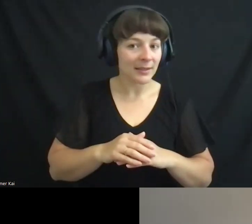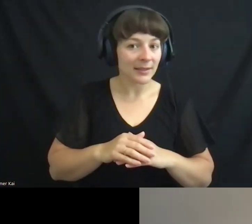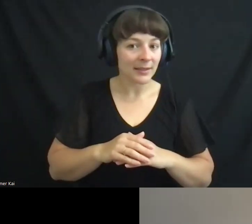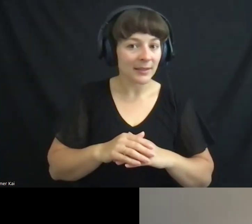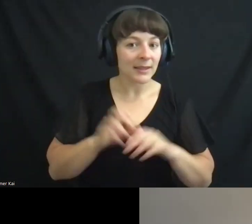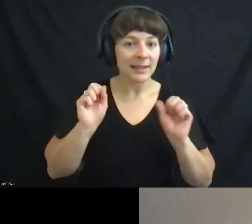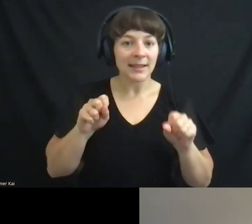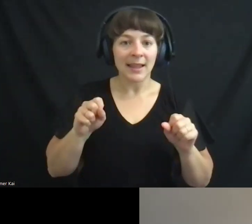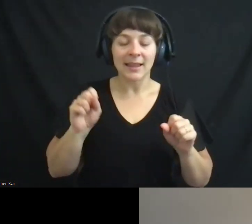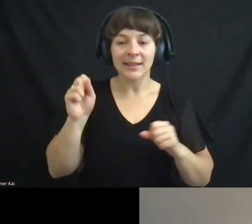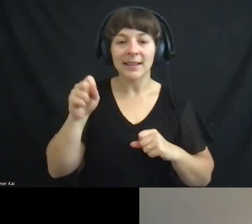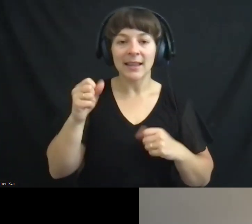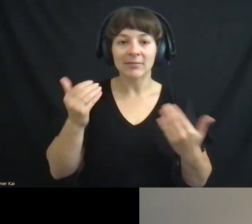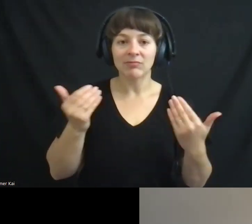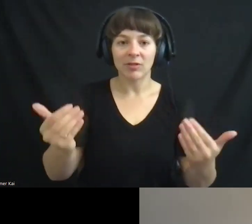ahead and do that.